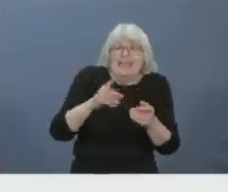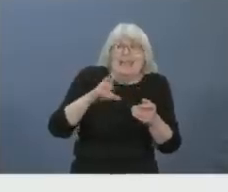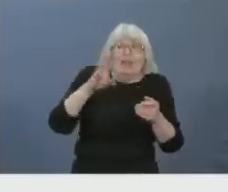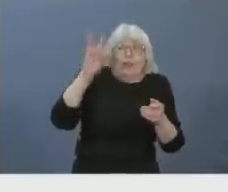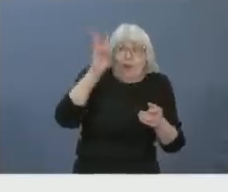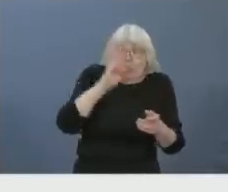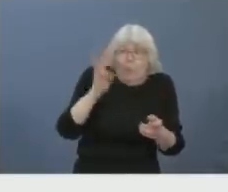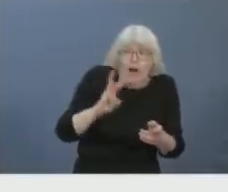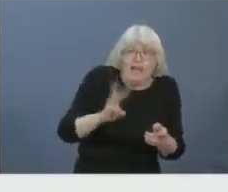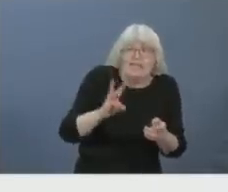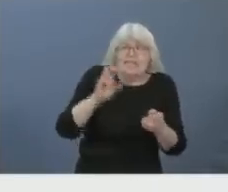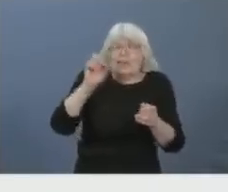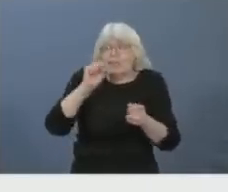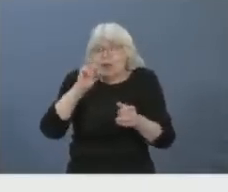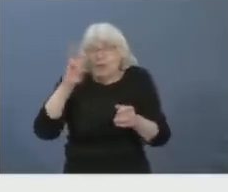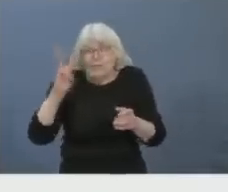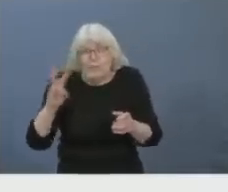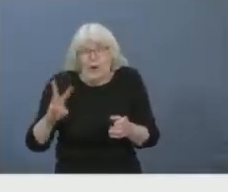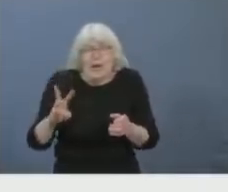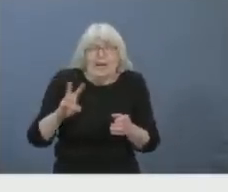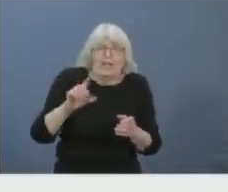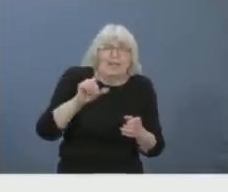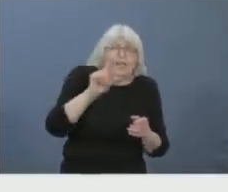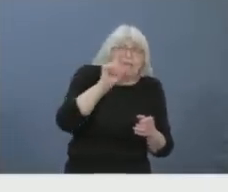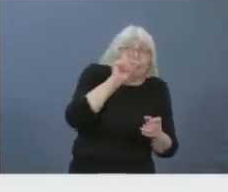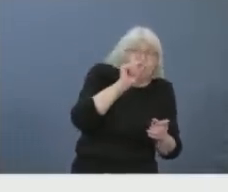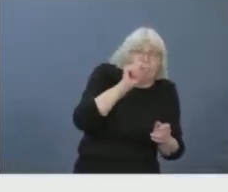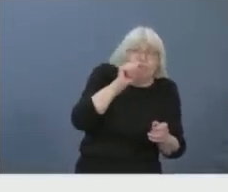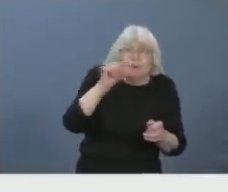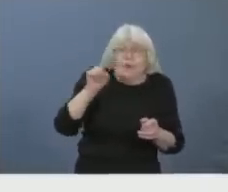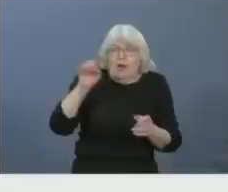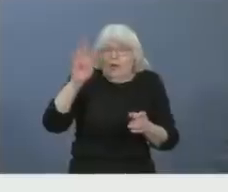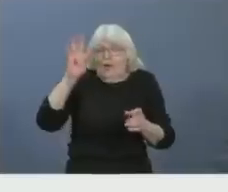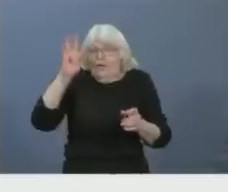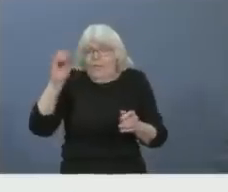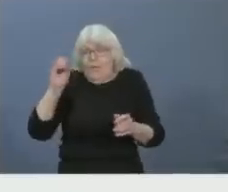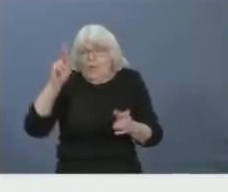20 and 40 kilometers per hour. So still a little bit of wind there.